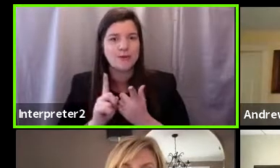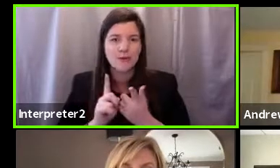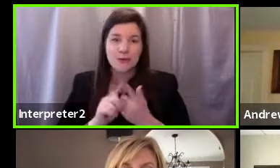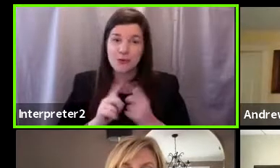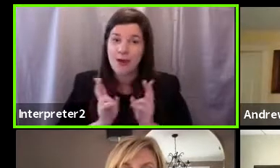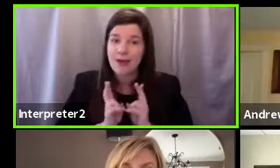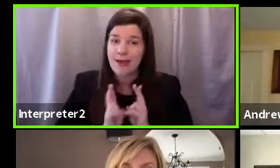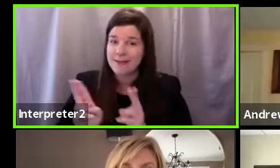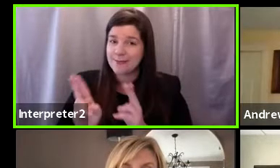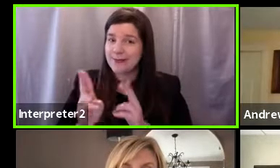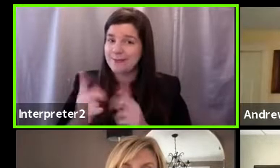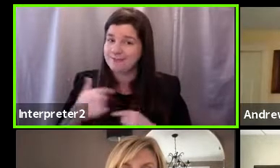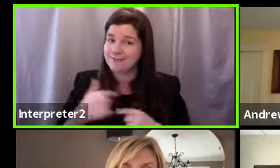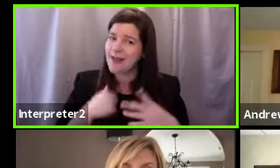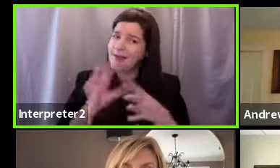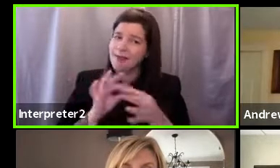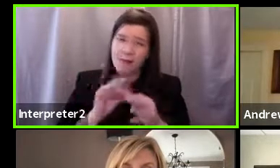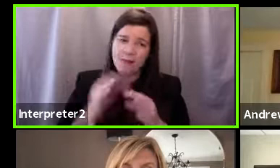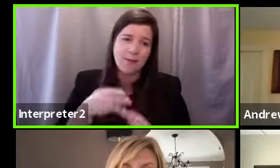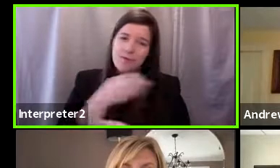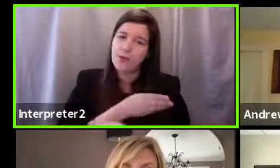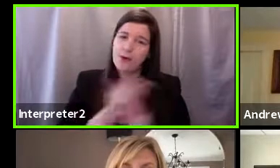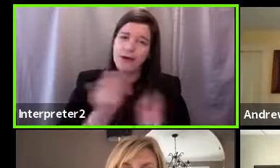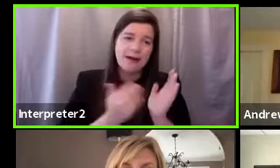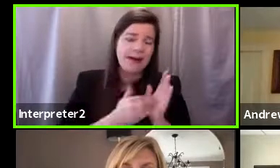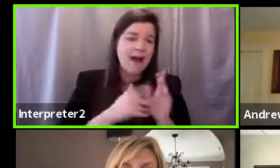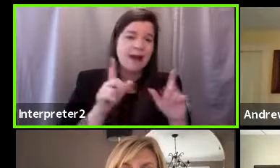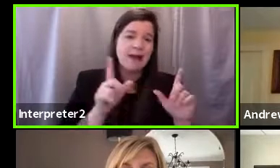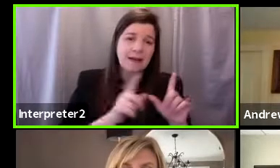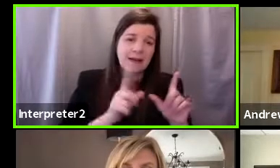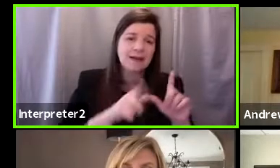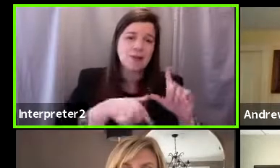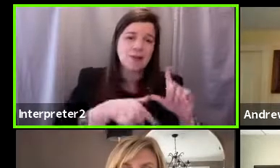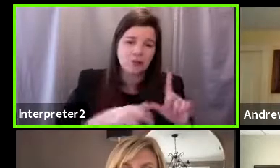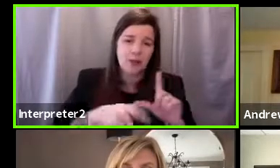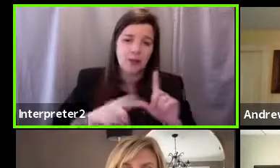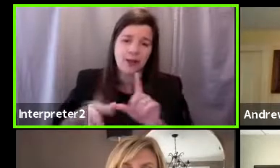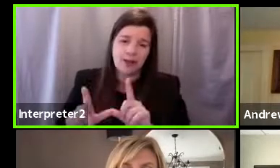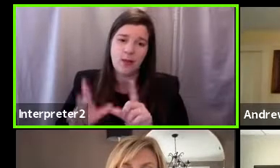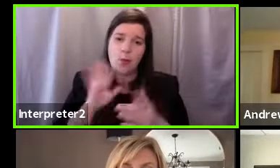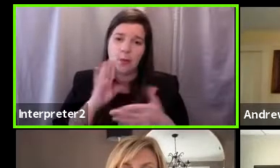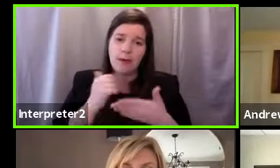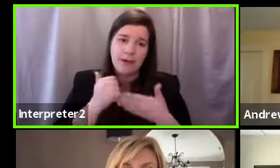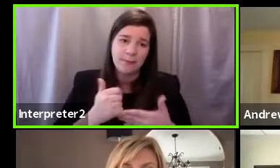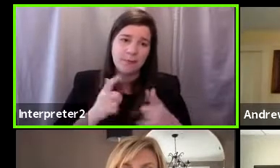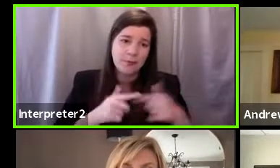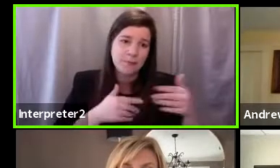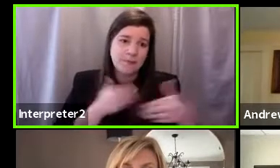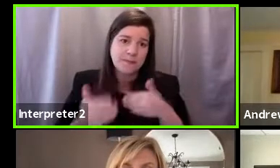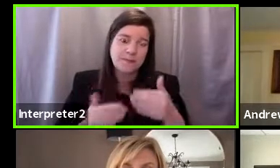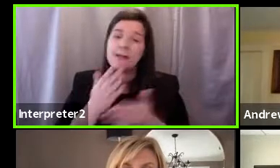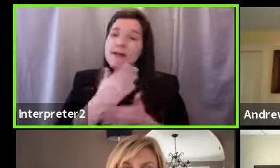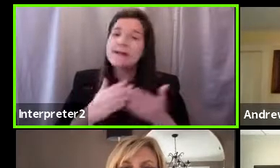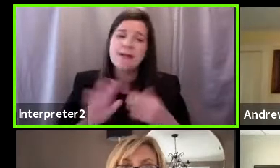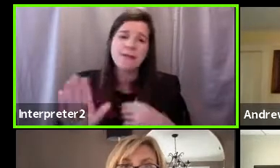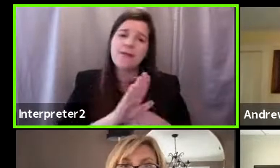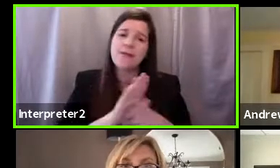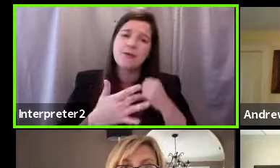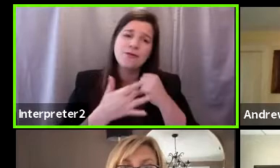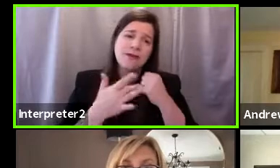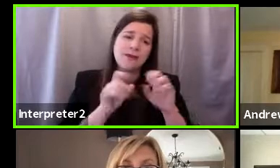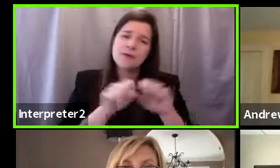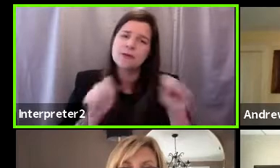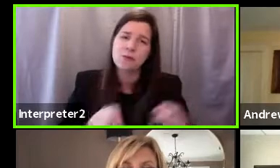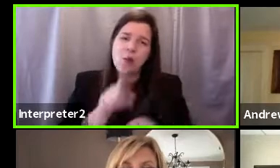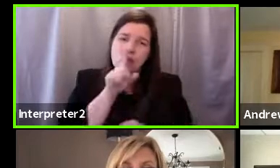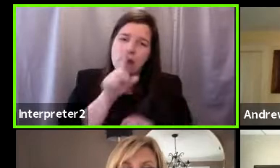before, the renewal of licenses. And some of those technology systems really are obsolete. We